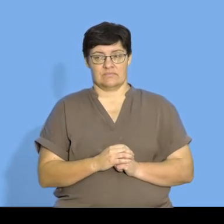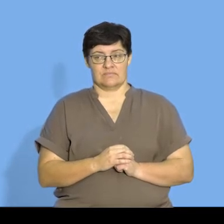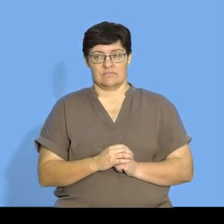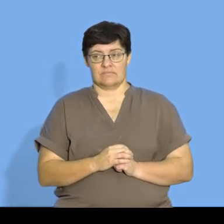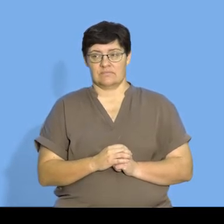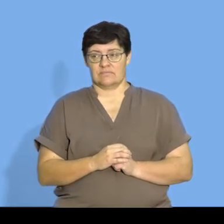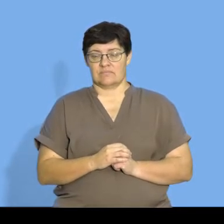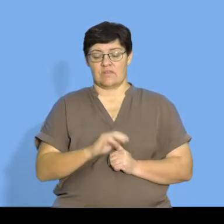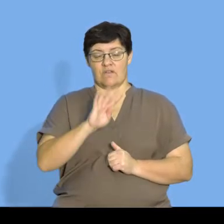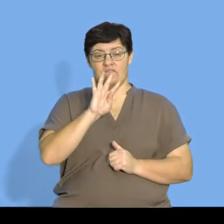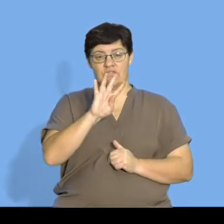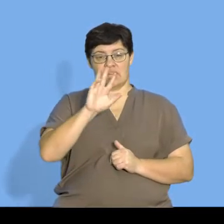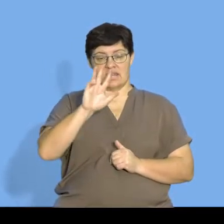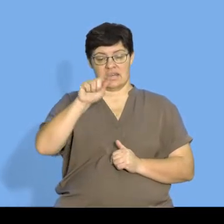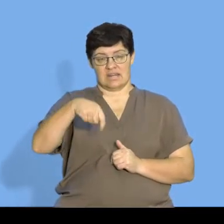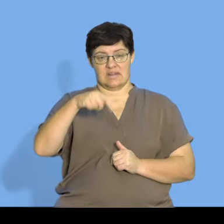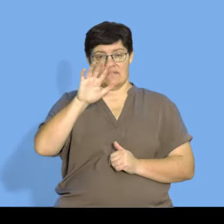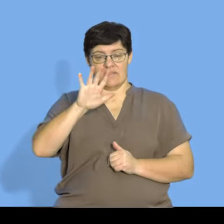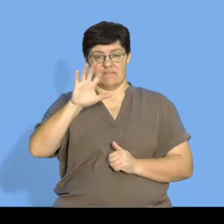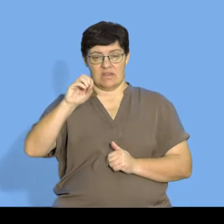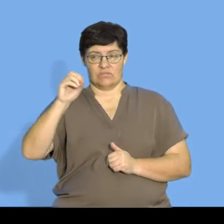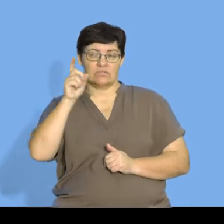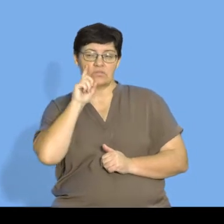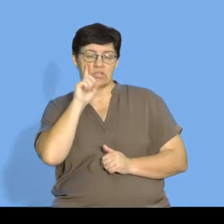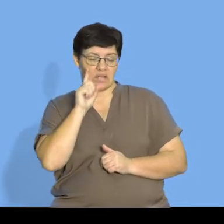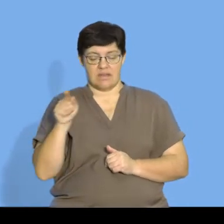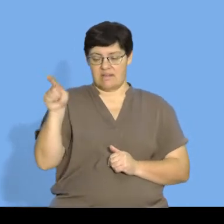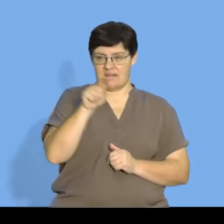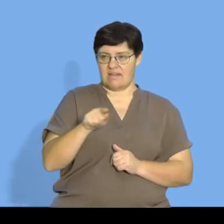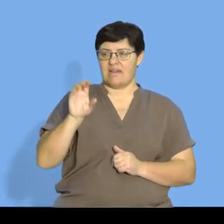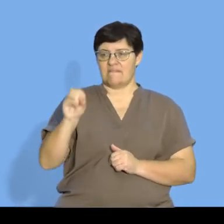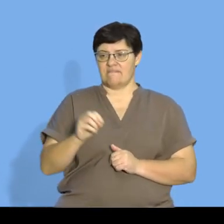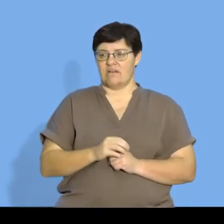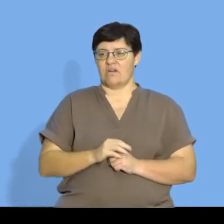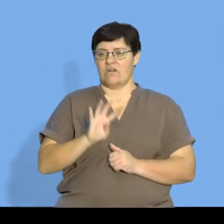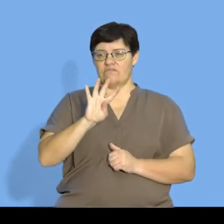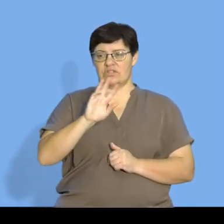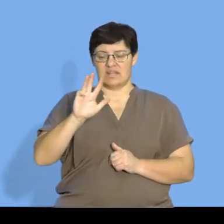okay, and that should give a figure of 49,500. Let's check. There's my